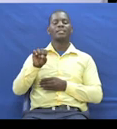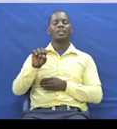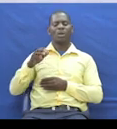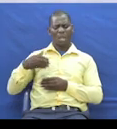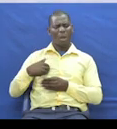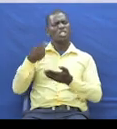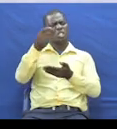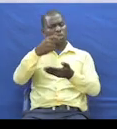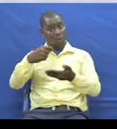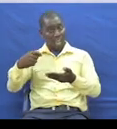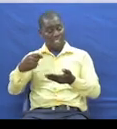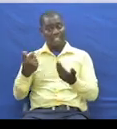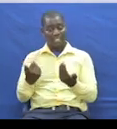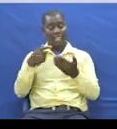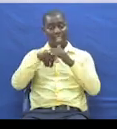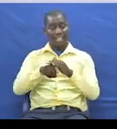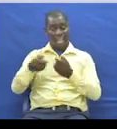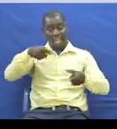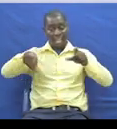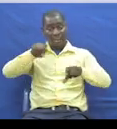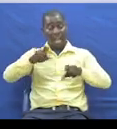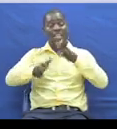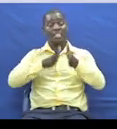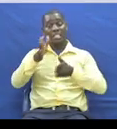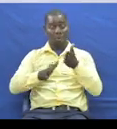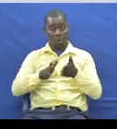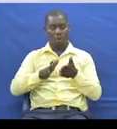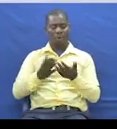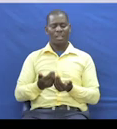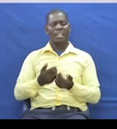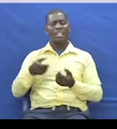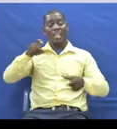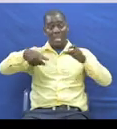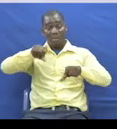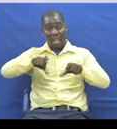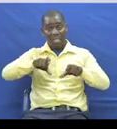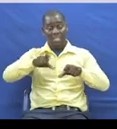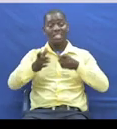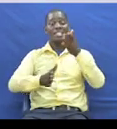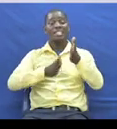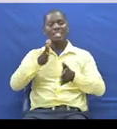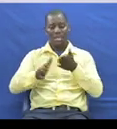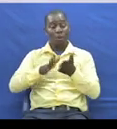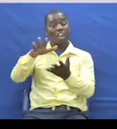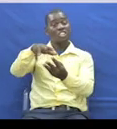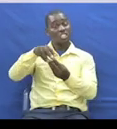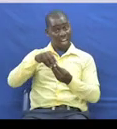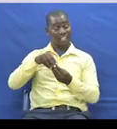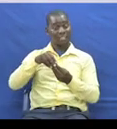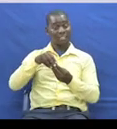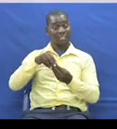write the chemical symbol of the elements. Generally, the chemical symbol, the